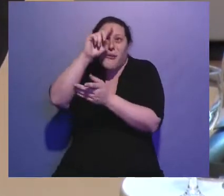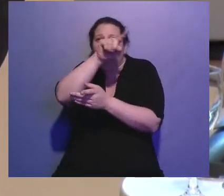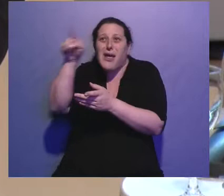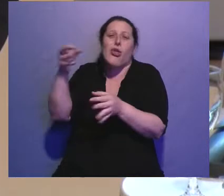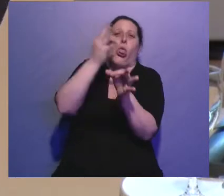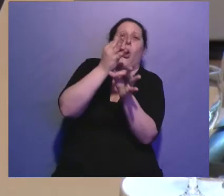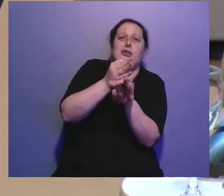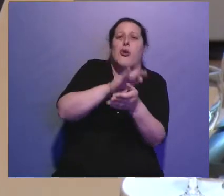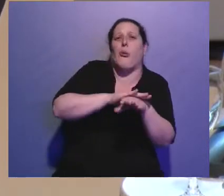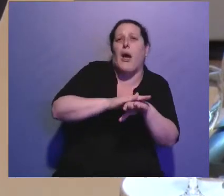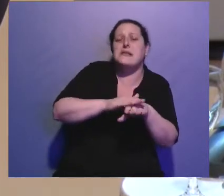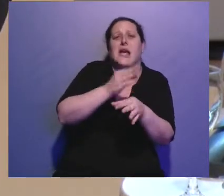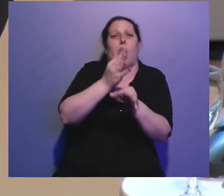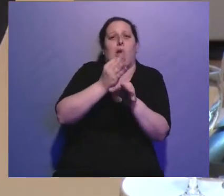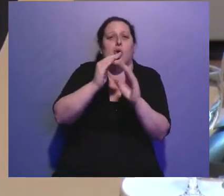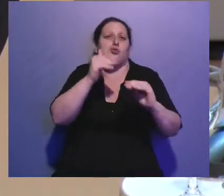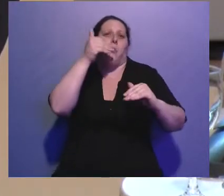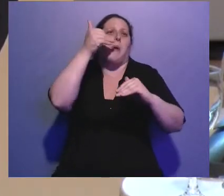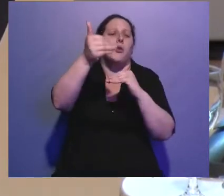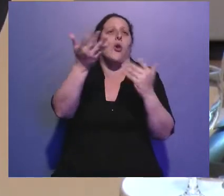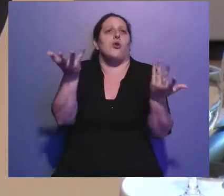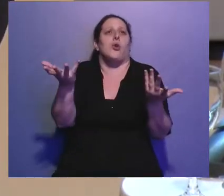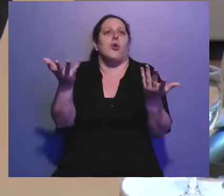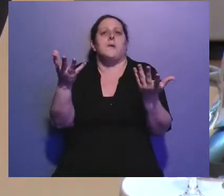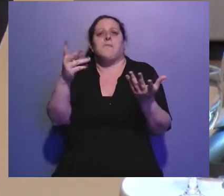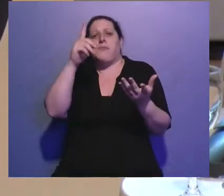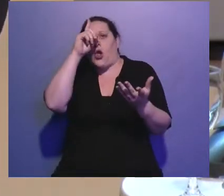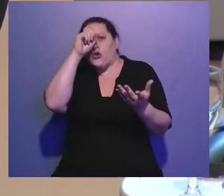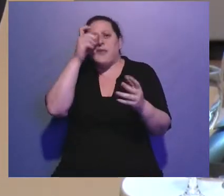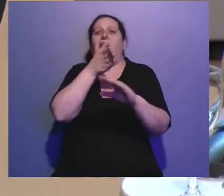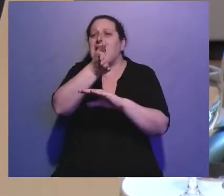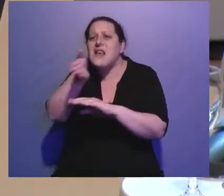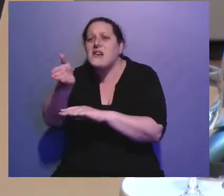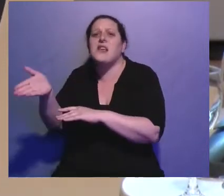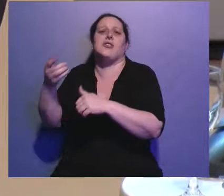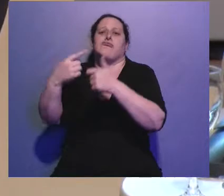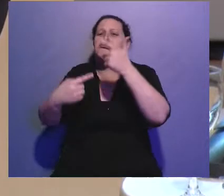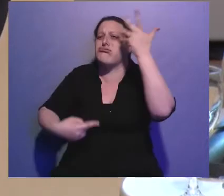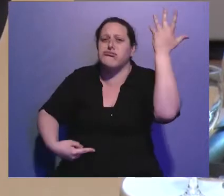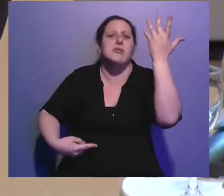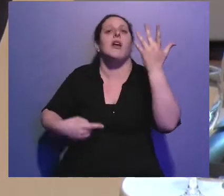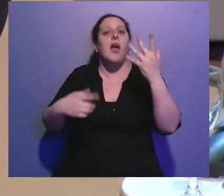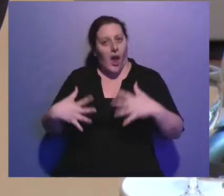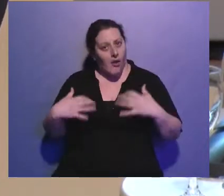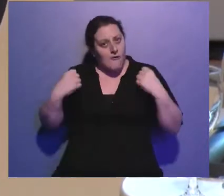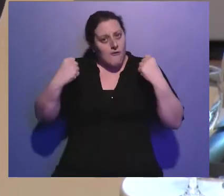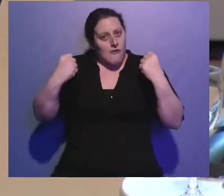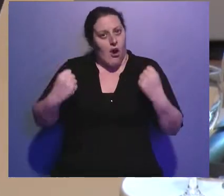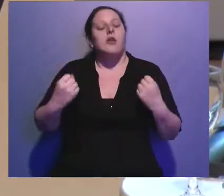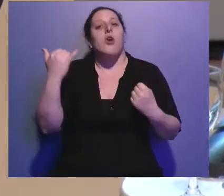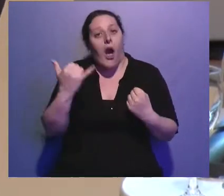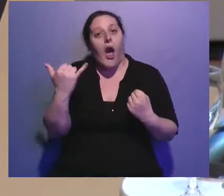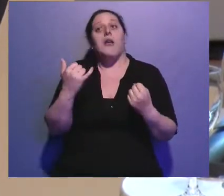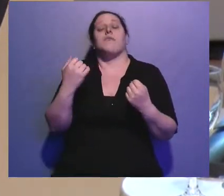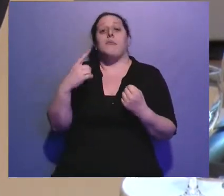and higher education, the right to good health care